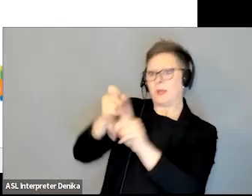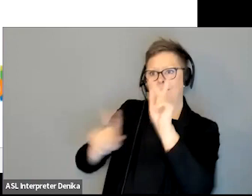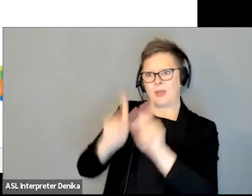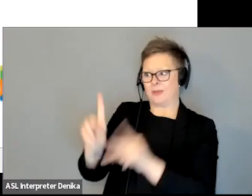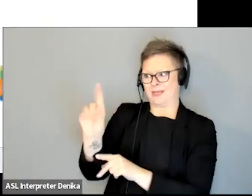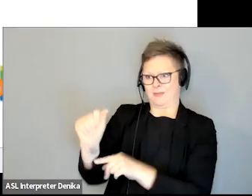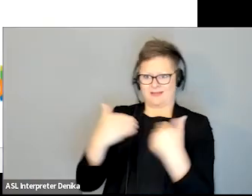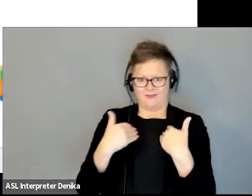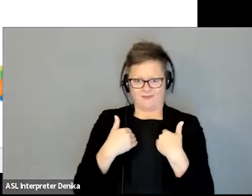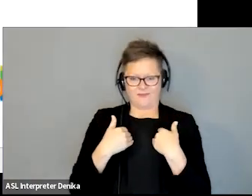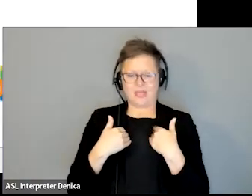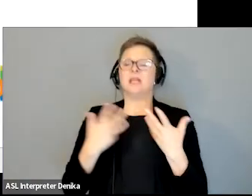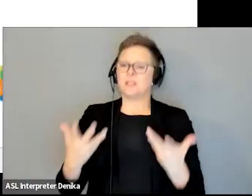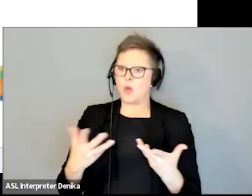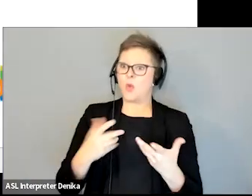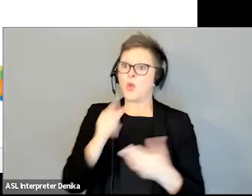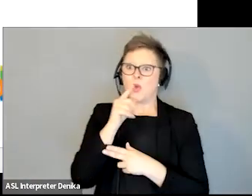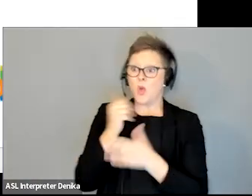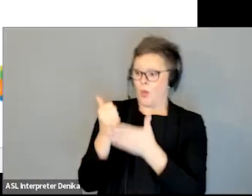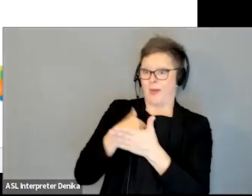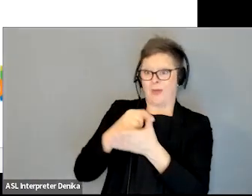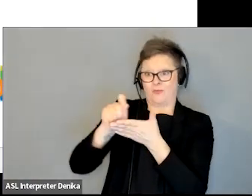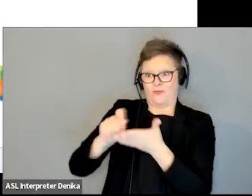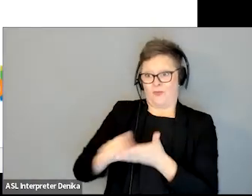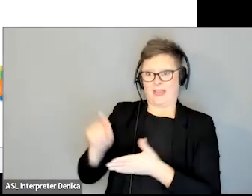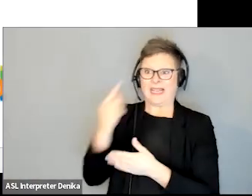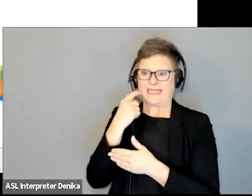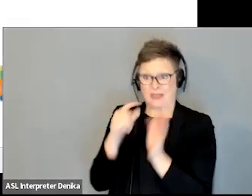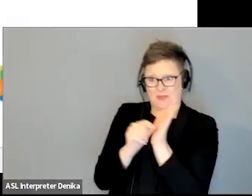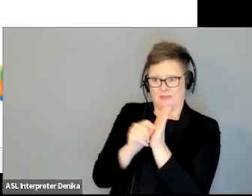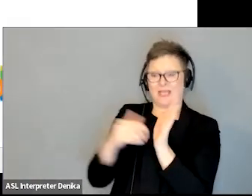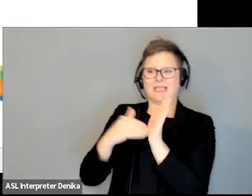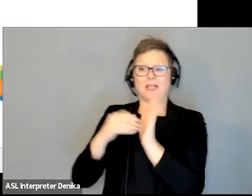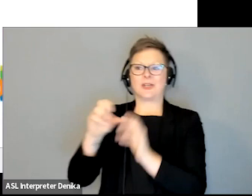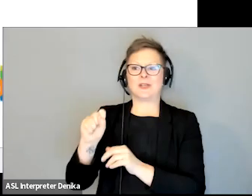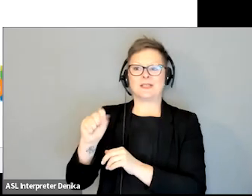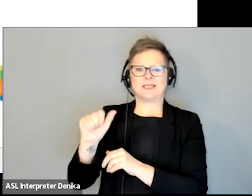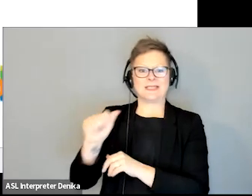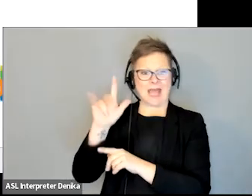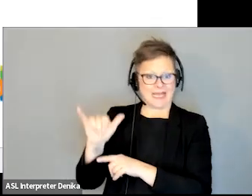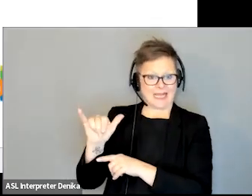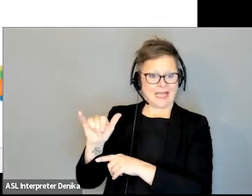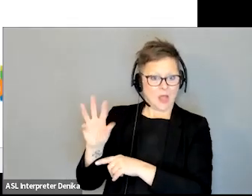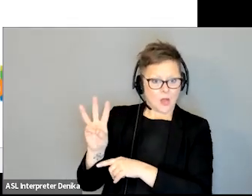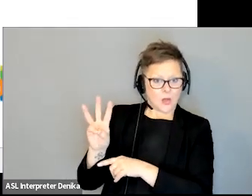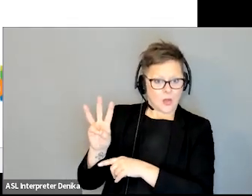disabilities. So the co-author on this paper, which has actually just recently been published, is Dr. Sally Lindsay.